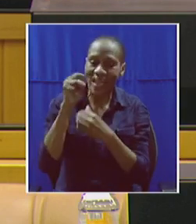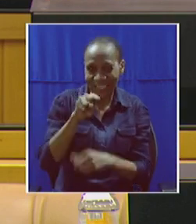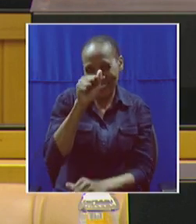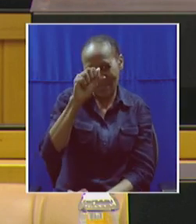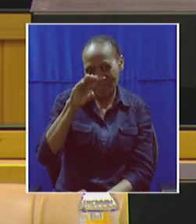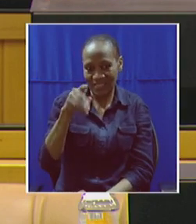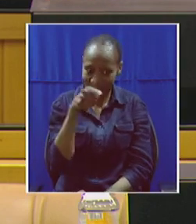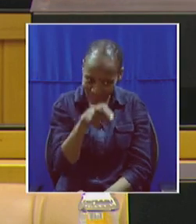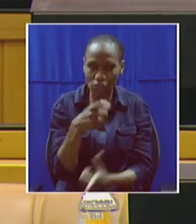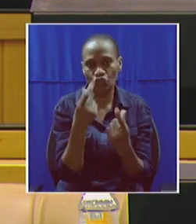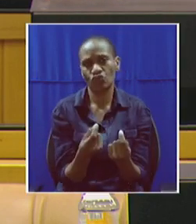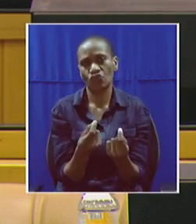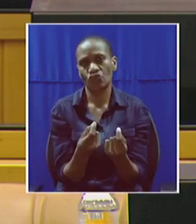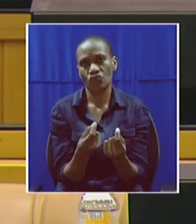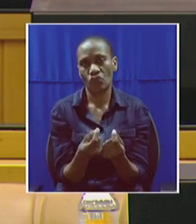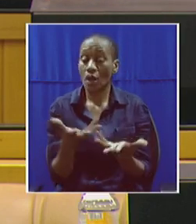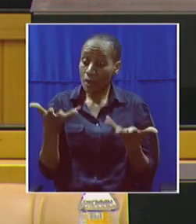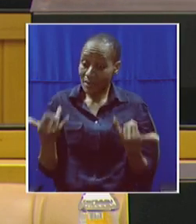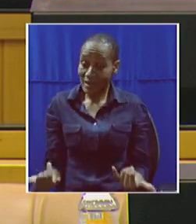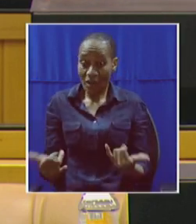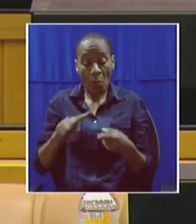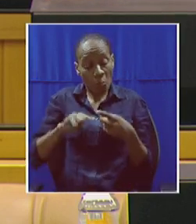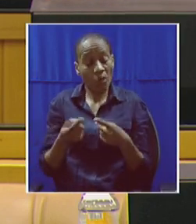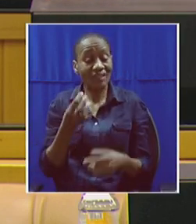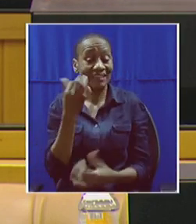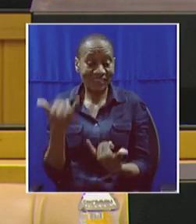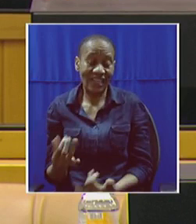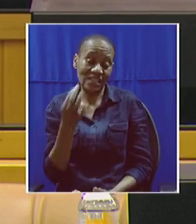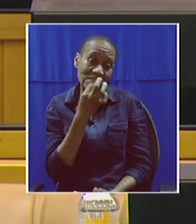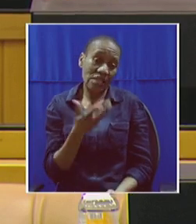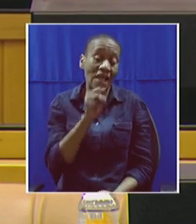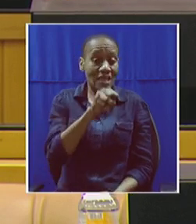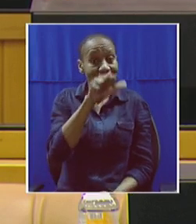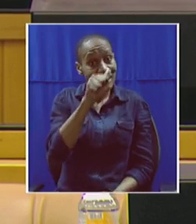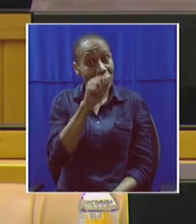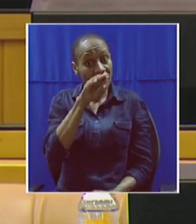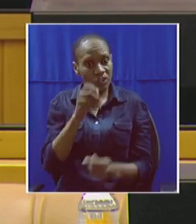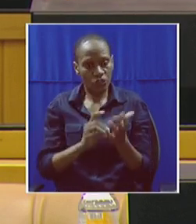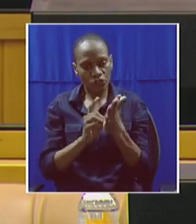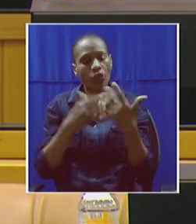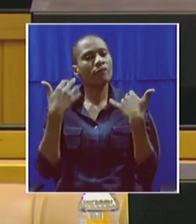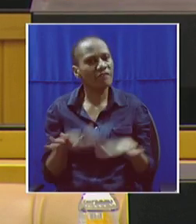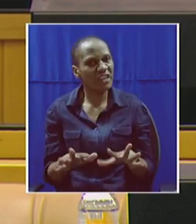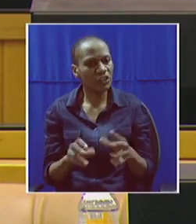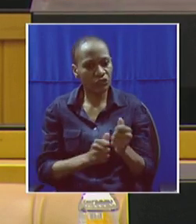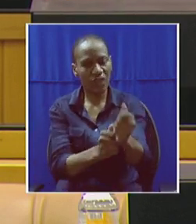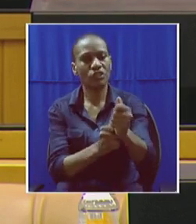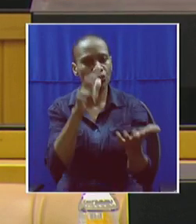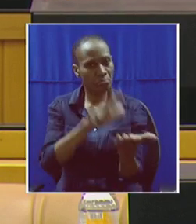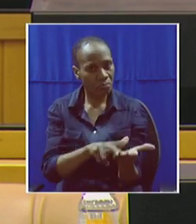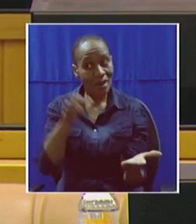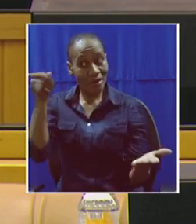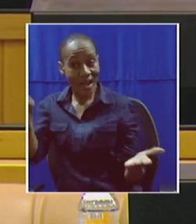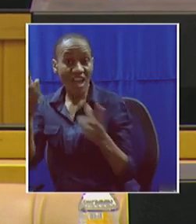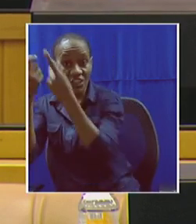itself the the fact that the sabc developed that turnaround strategy and treasury came to